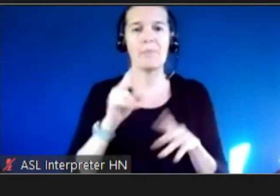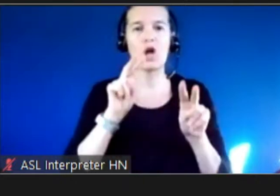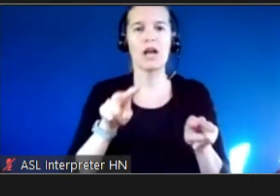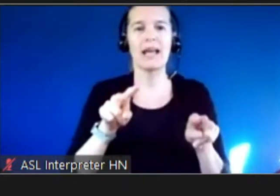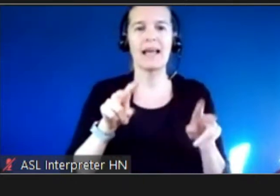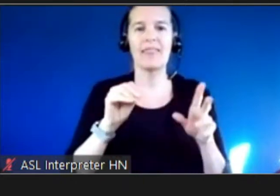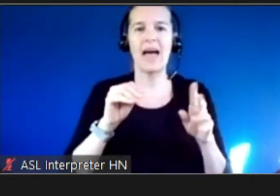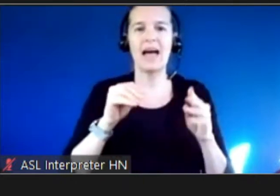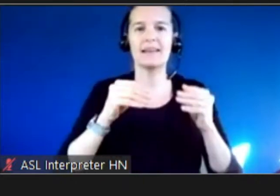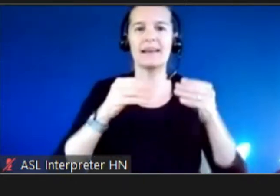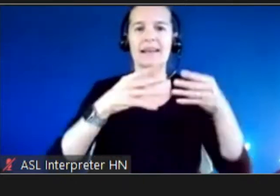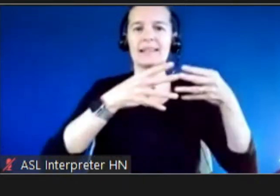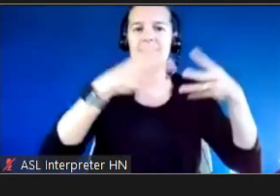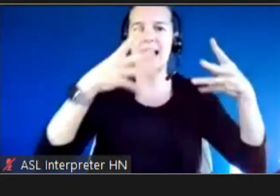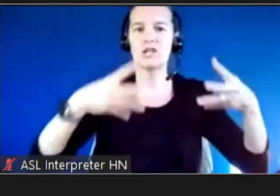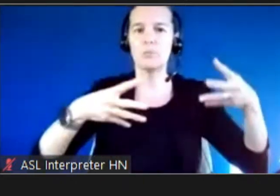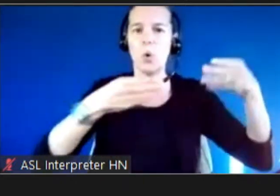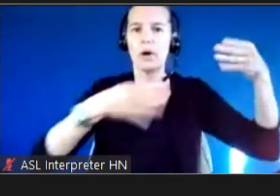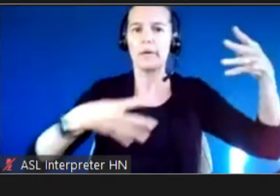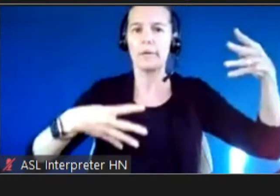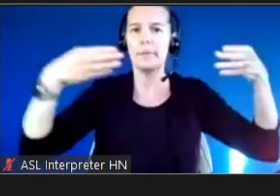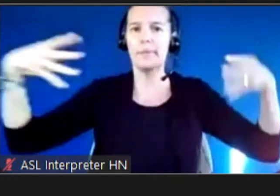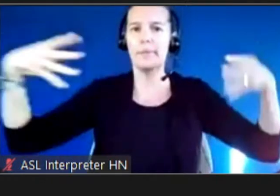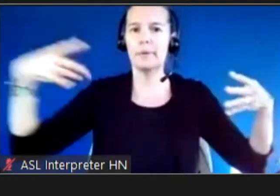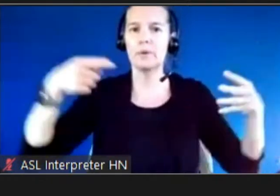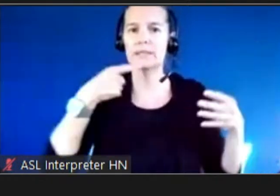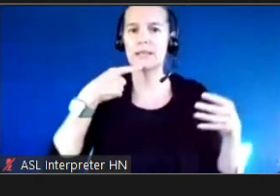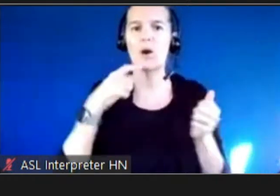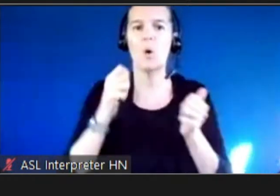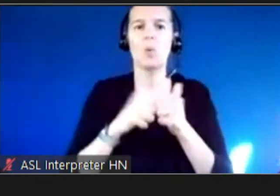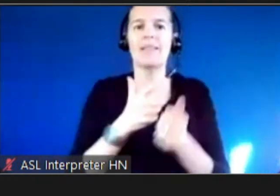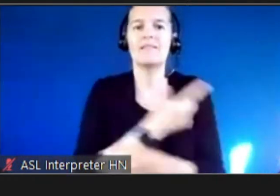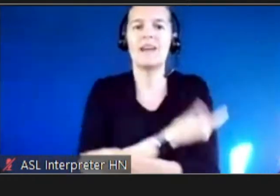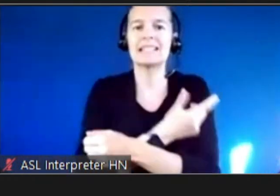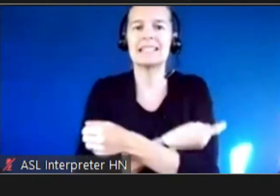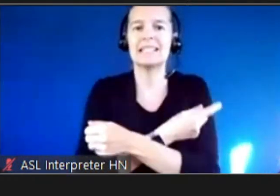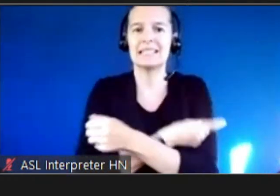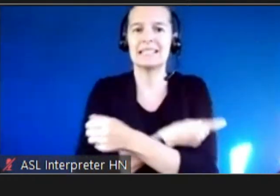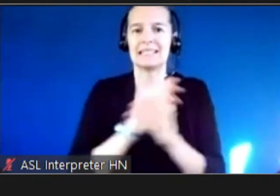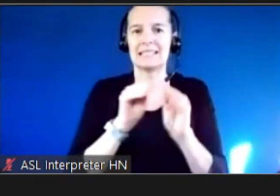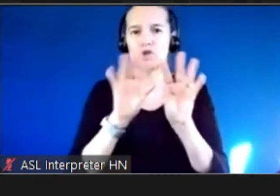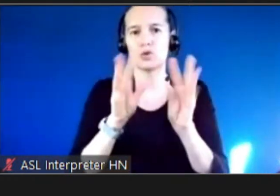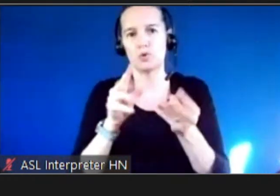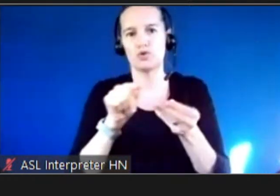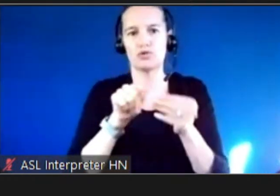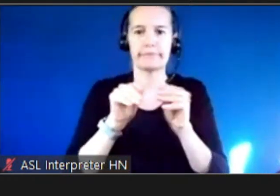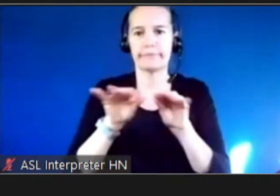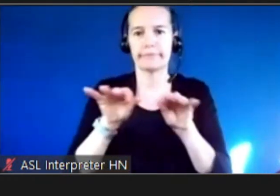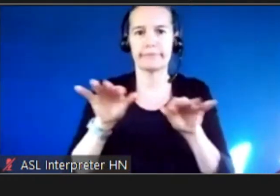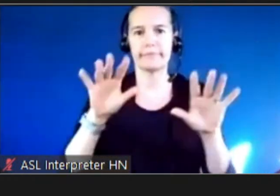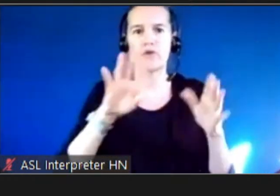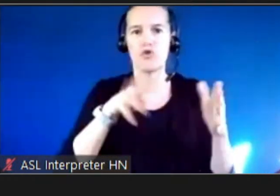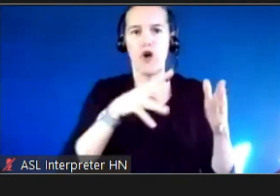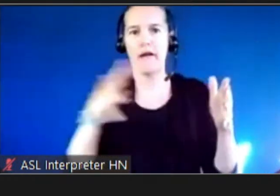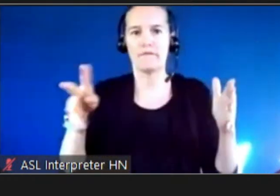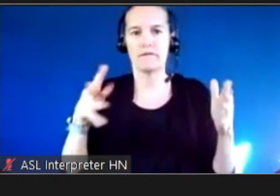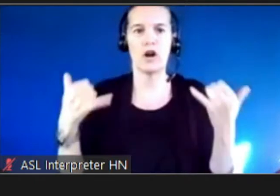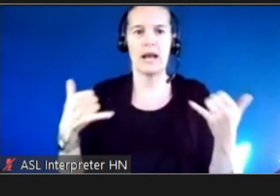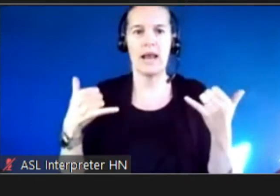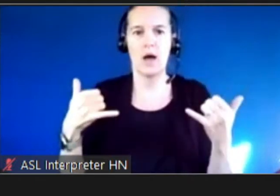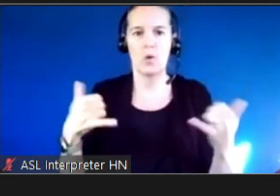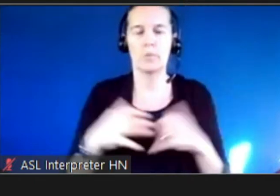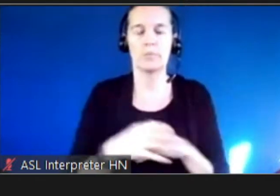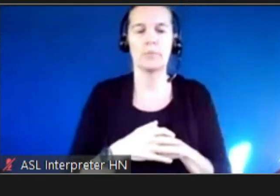that you mentioned earlier with the vaccine distribution right now. But so I was wondering if you could